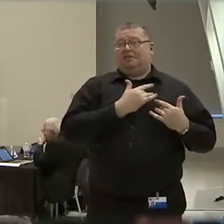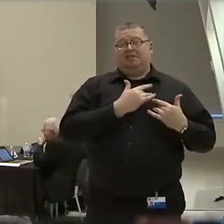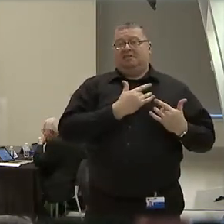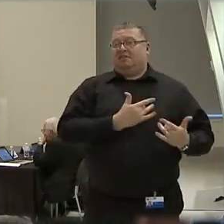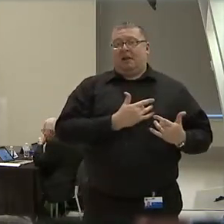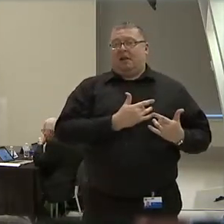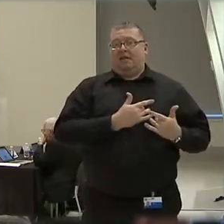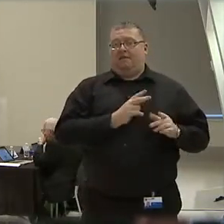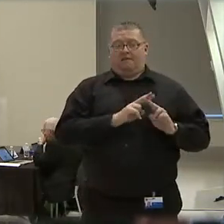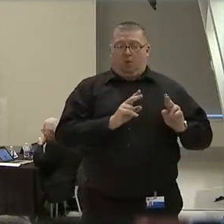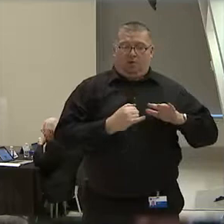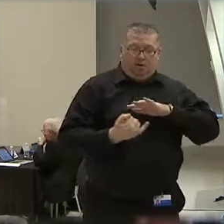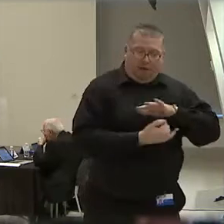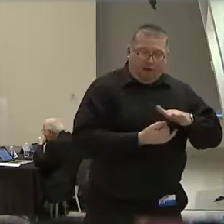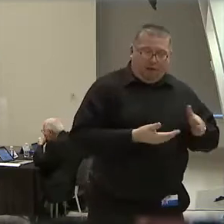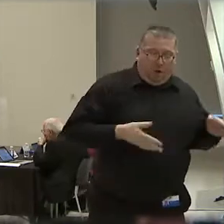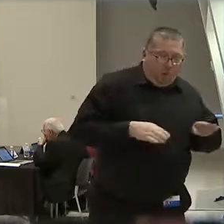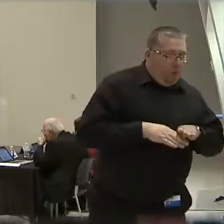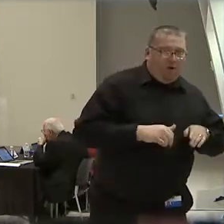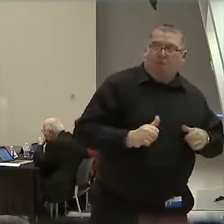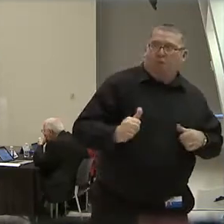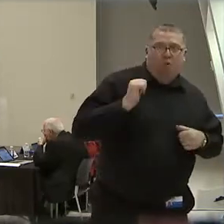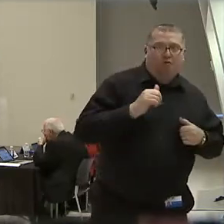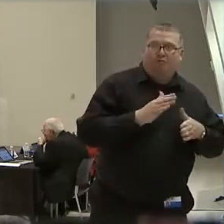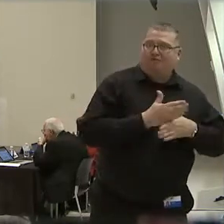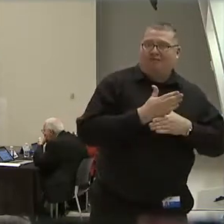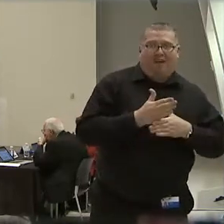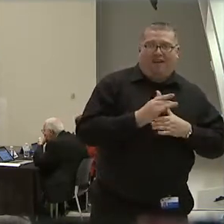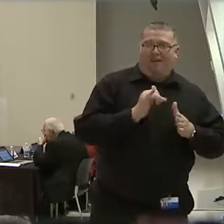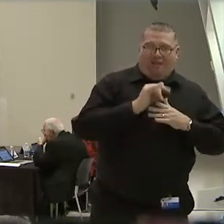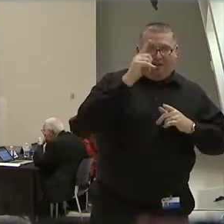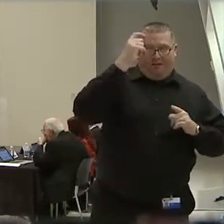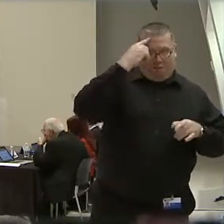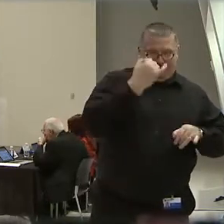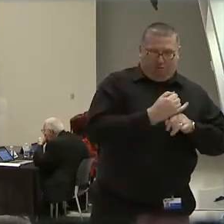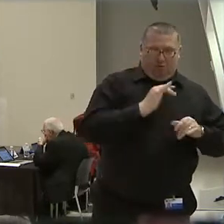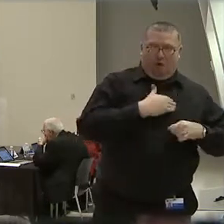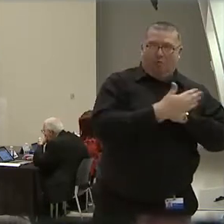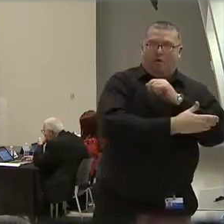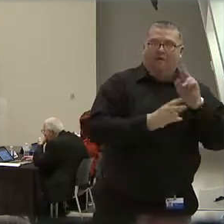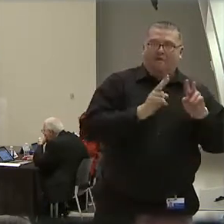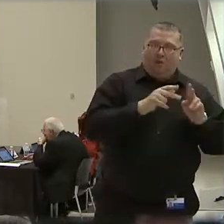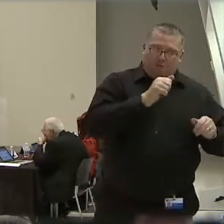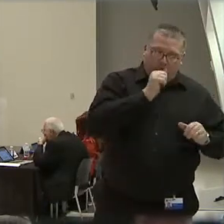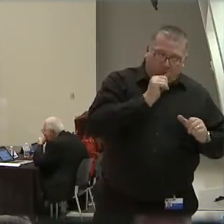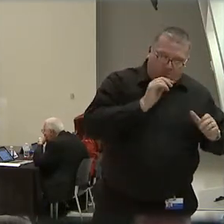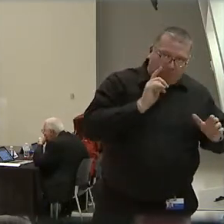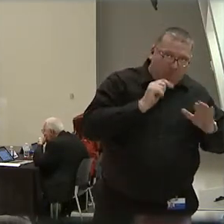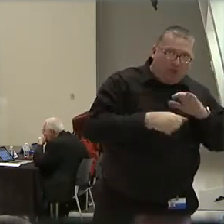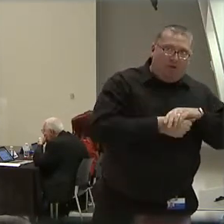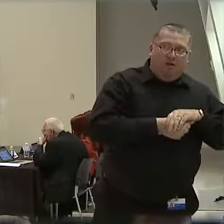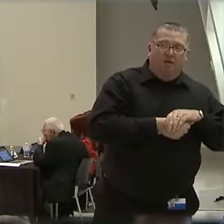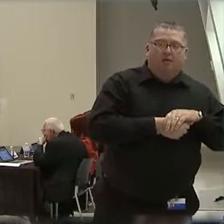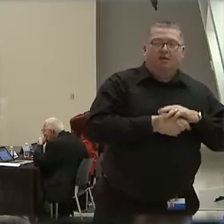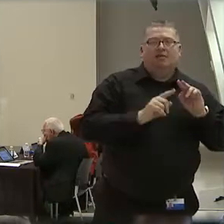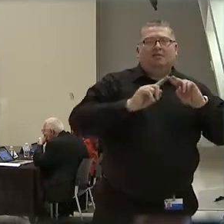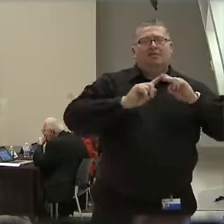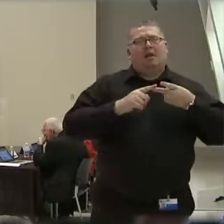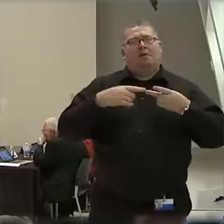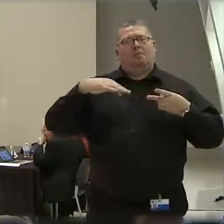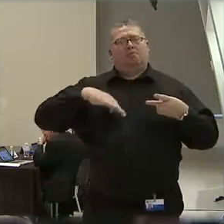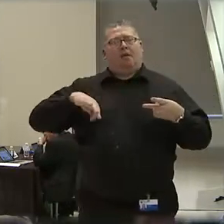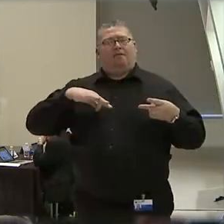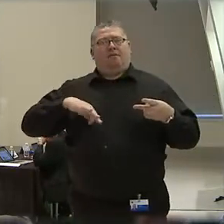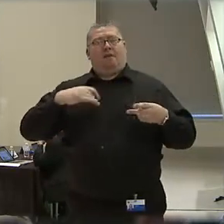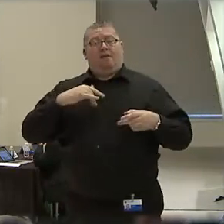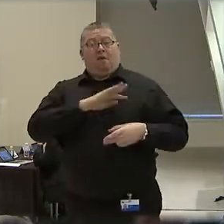most closed and non-transparent governmental institutions in our country. The second advantage is that by having a